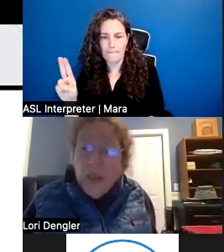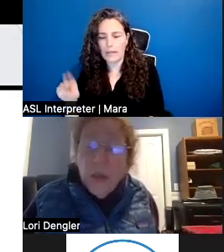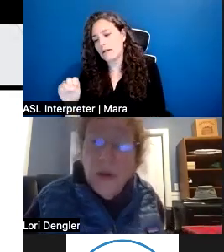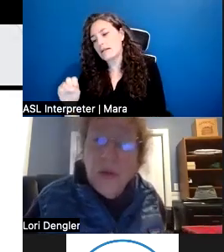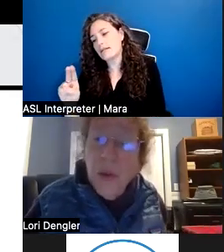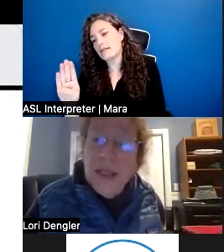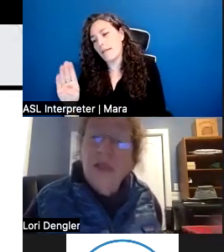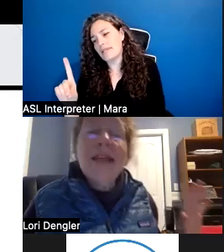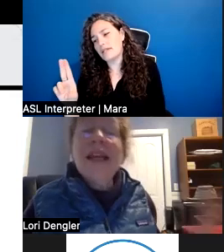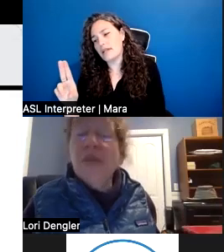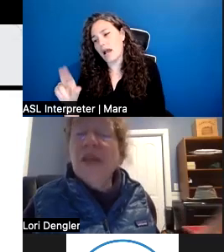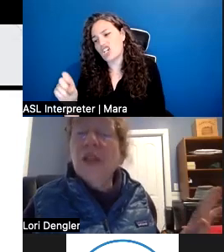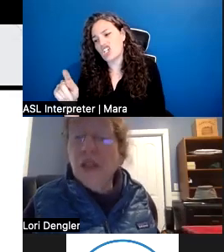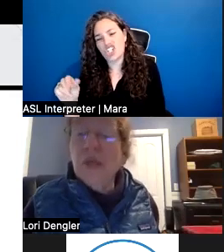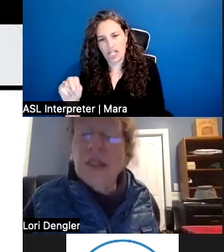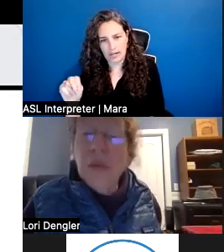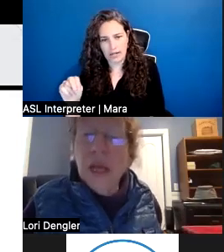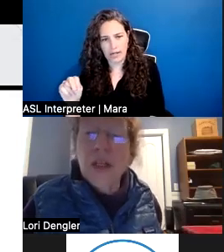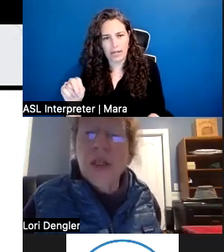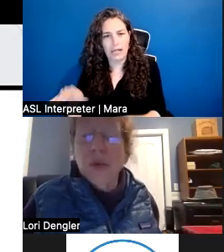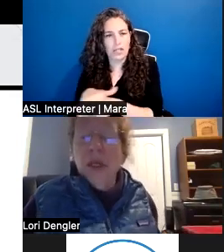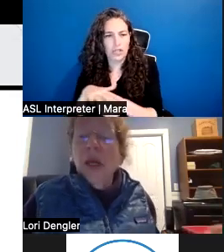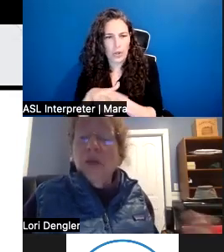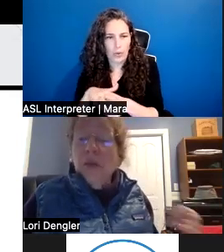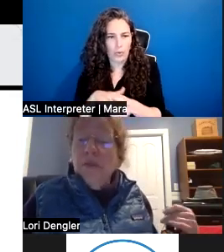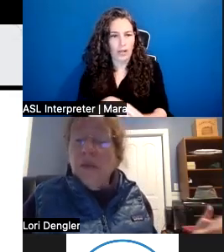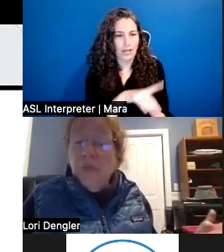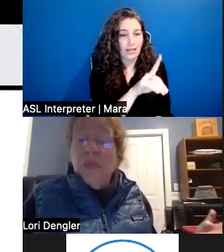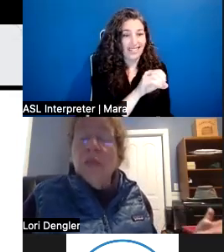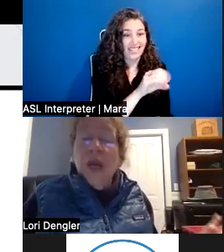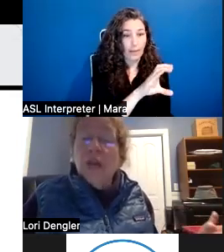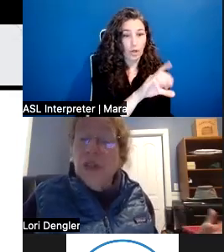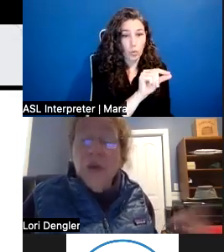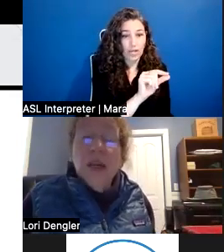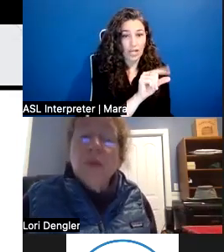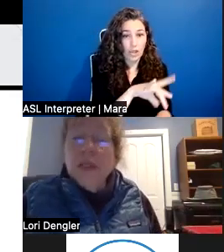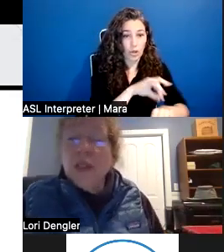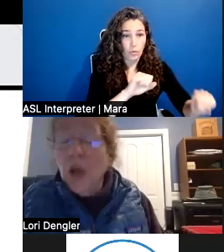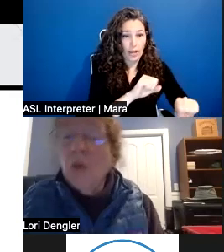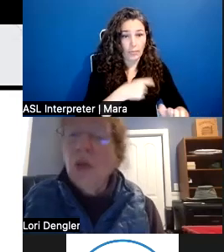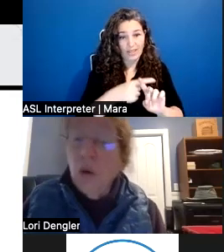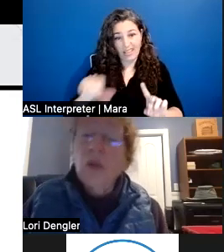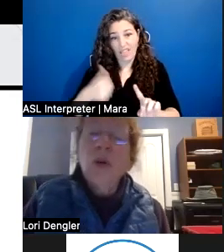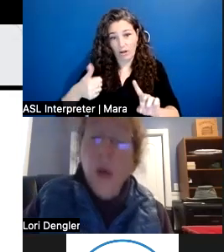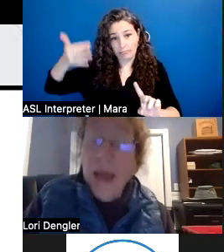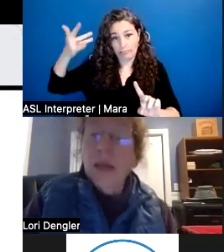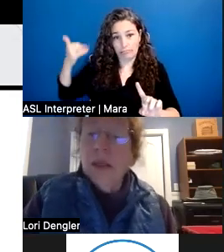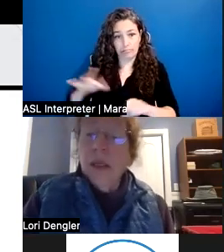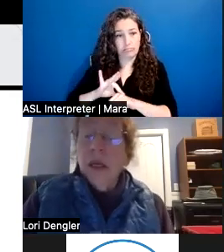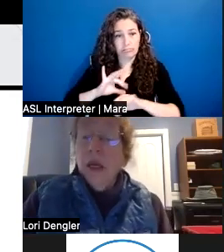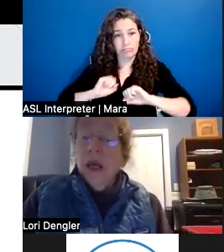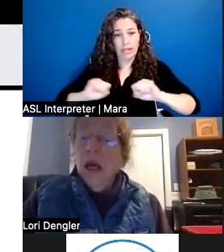our historic earthquakes have had nothing to do with the subduction zone. The main subduction zone has been stone cold